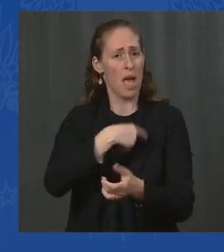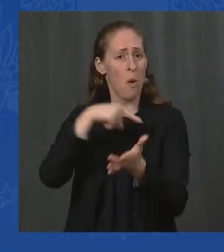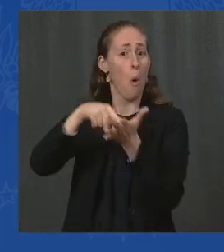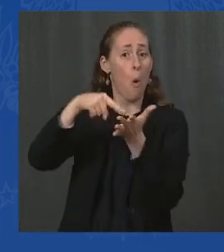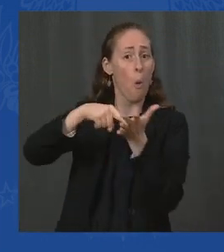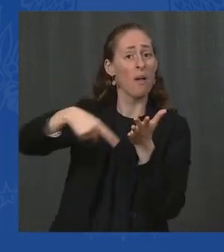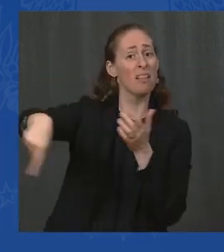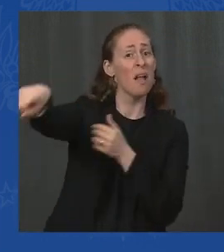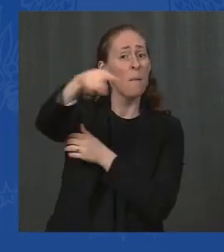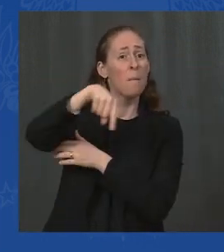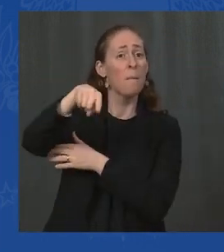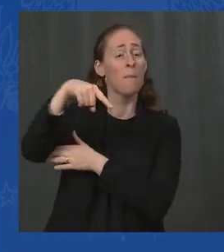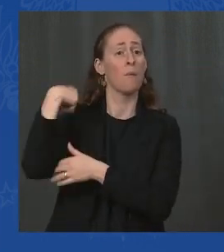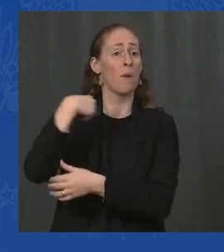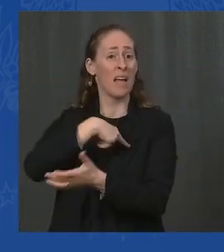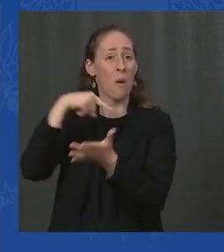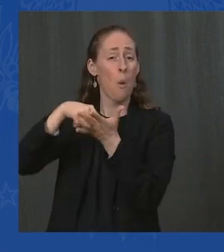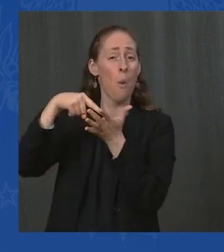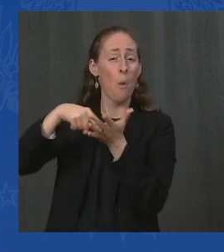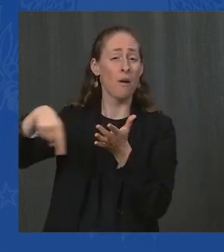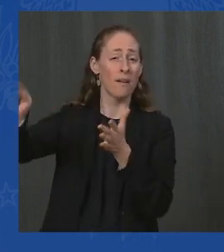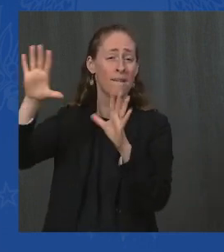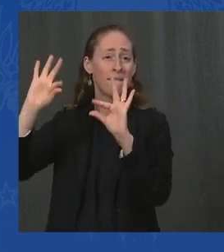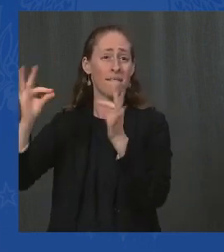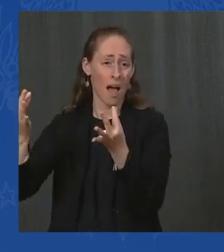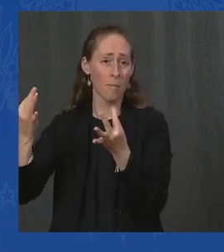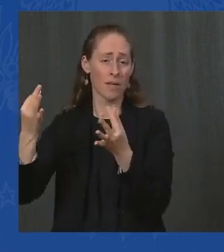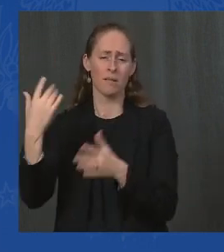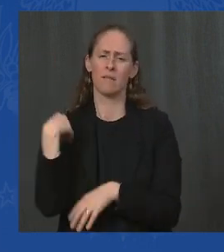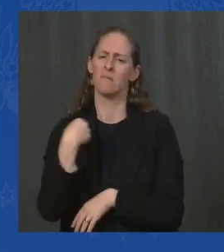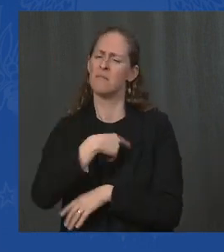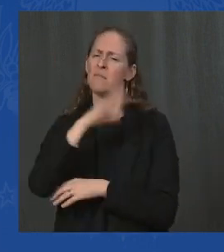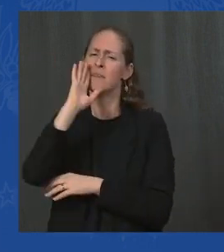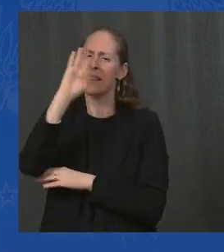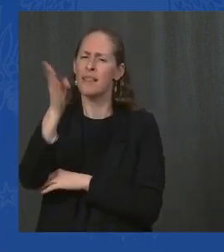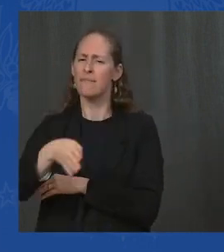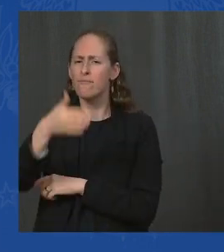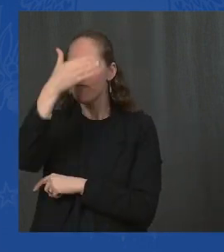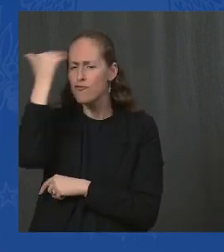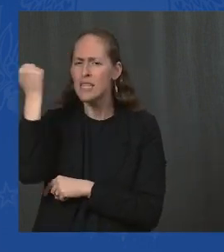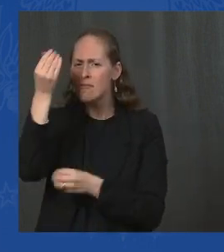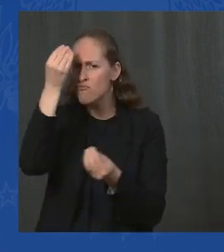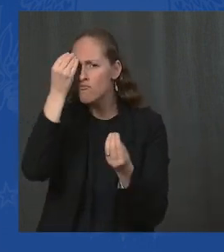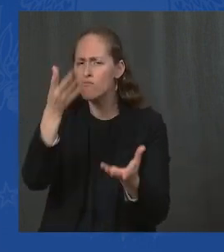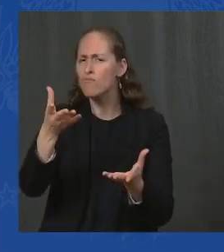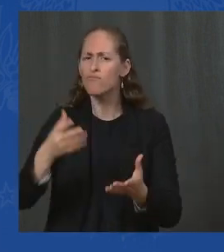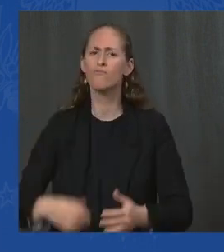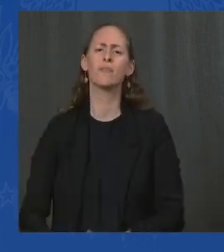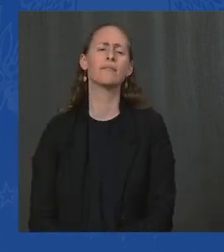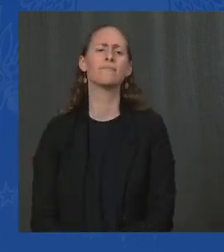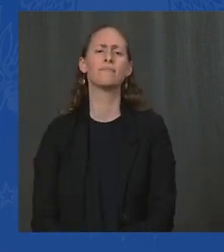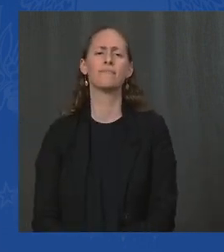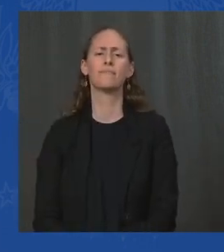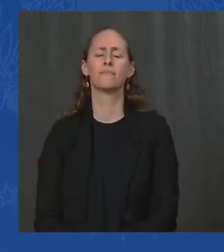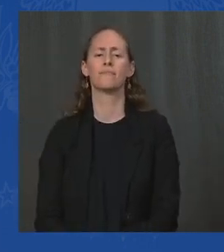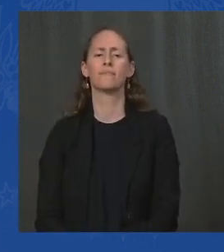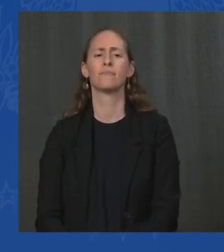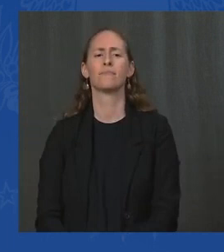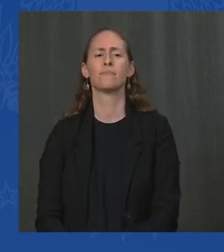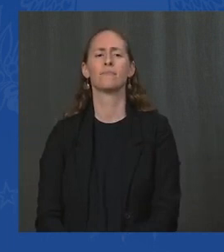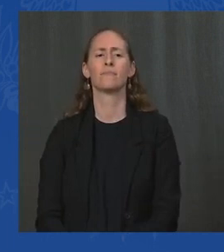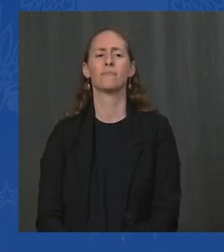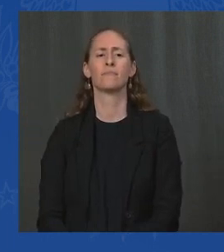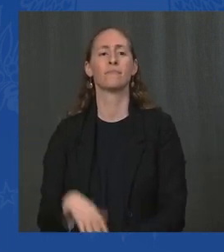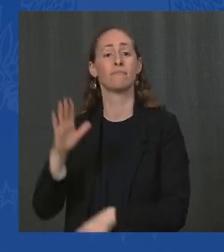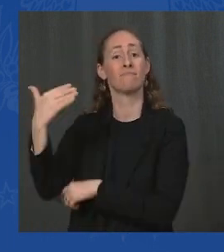never, ever, ever forget. In April, I made a decision to end this war. As